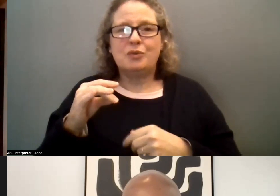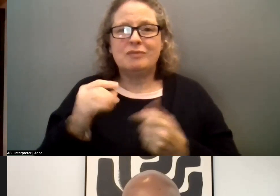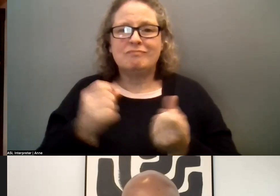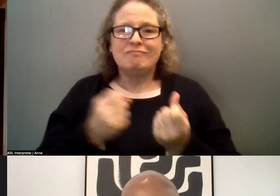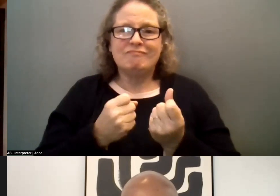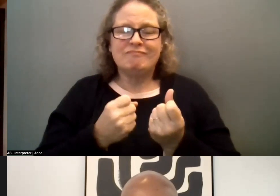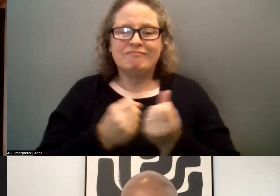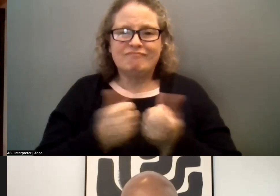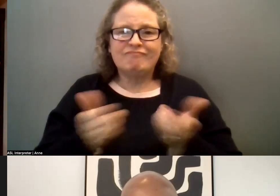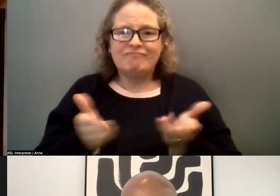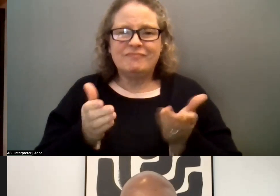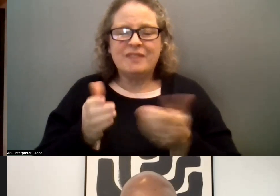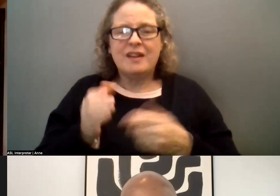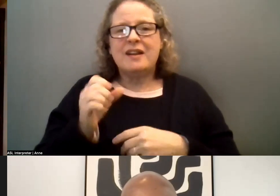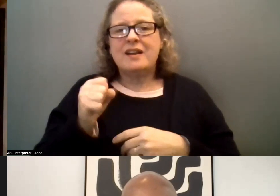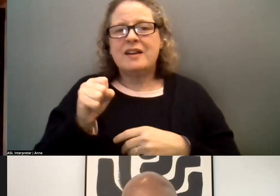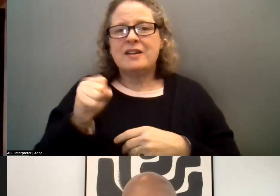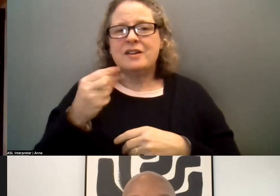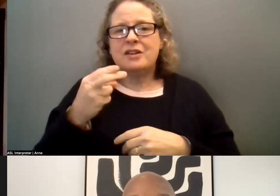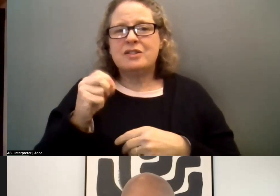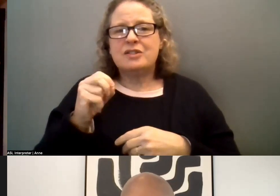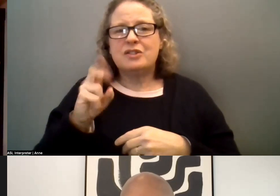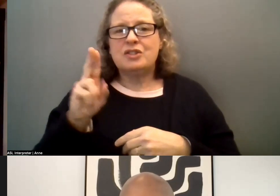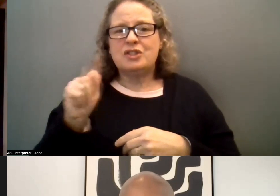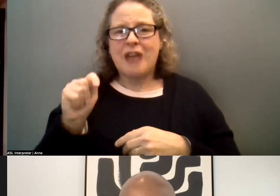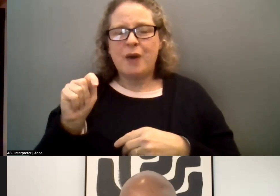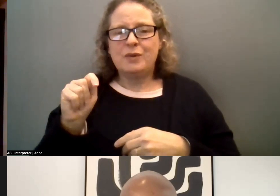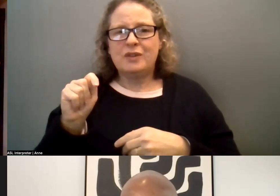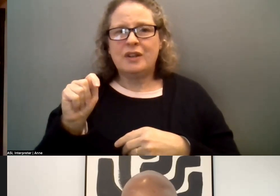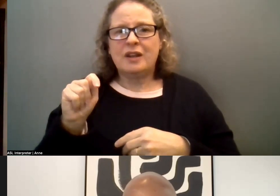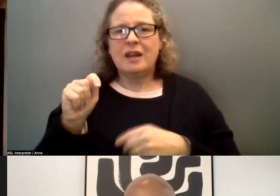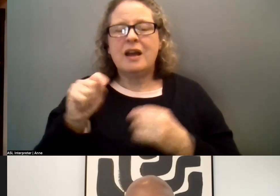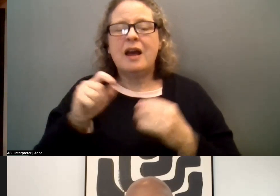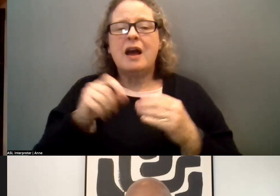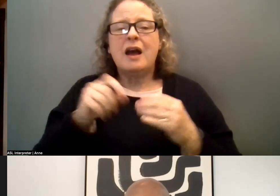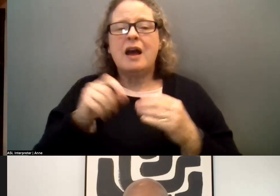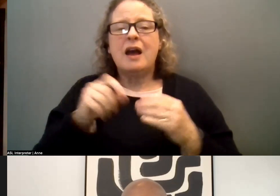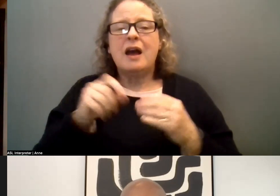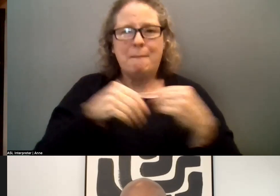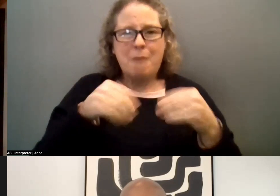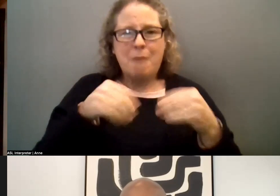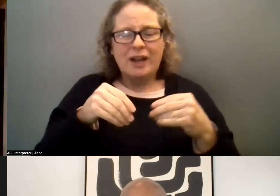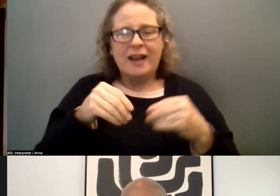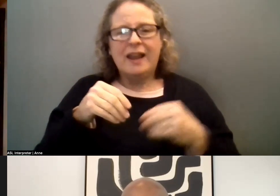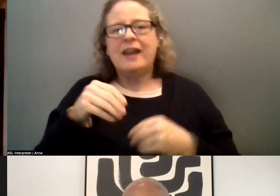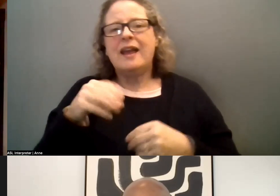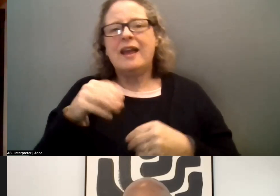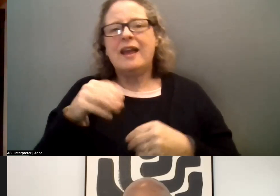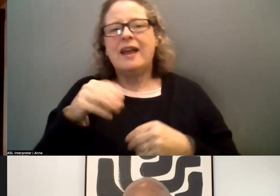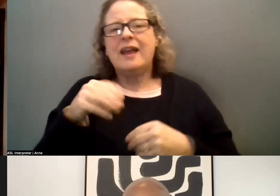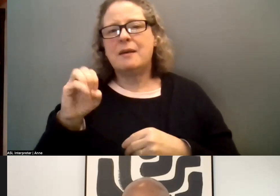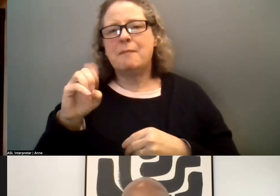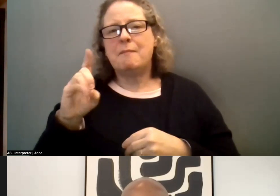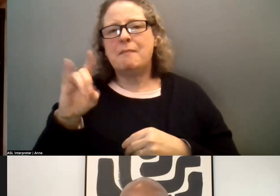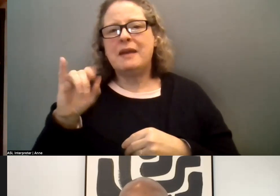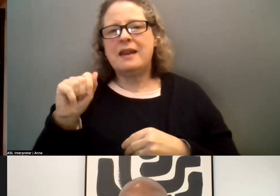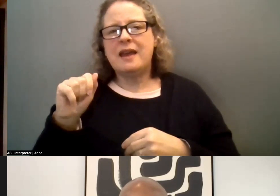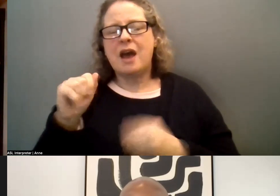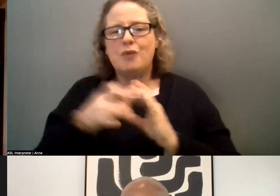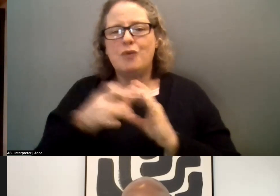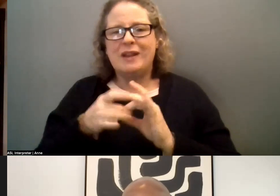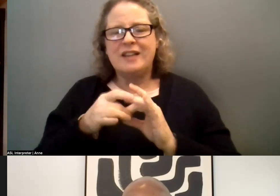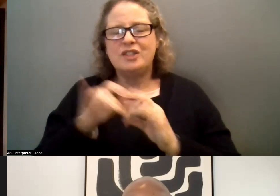James Giuliano is on the call, and Shout Marketing and Media Relations. There we are. And James has been a